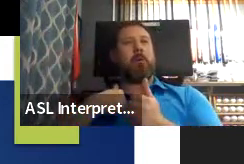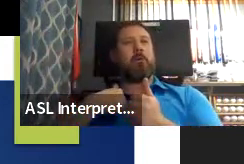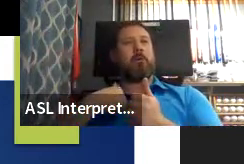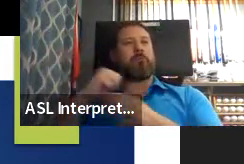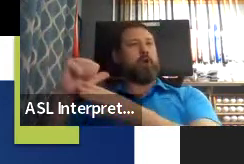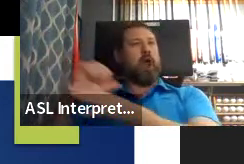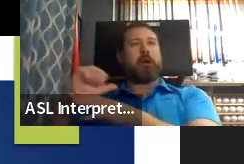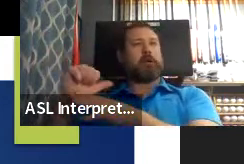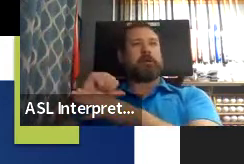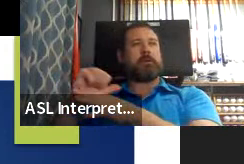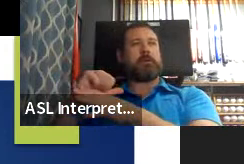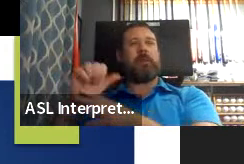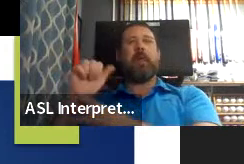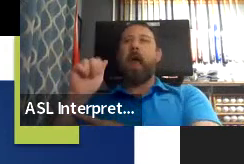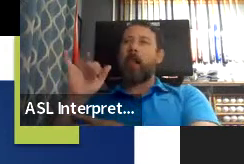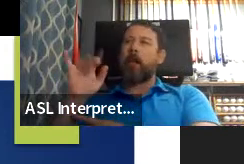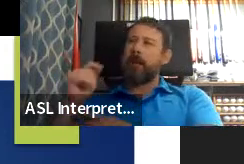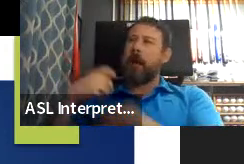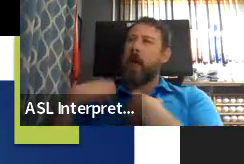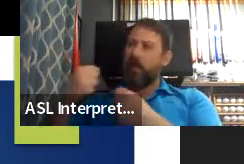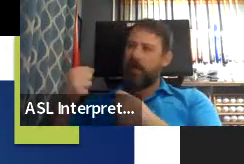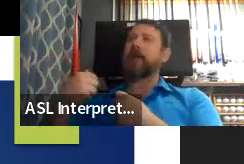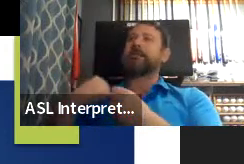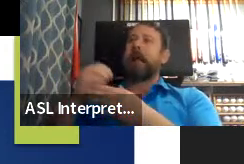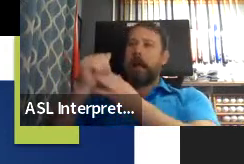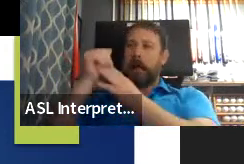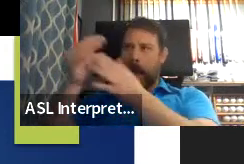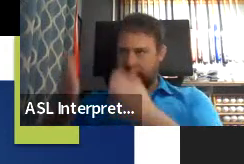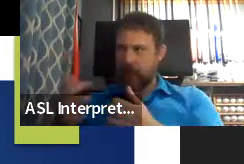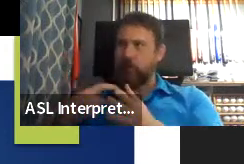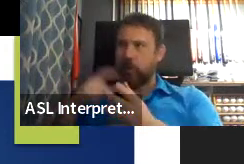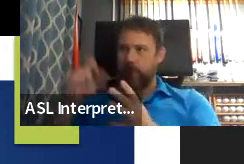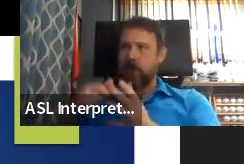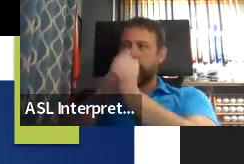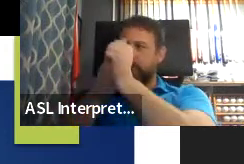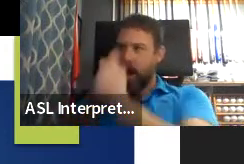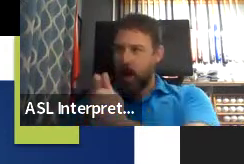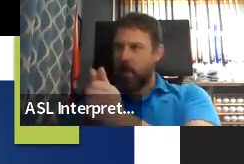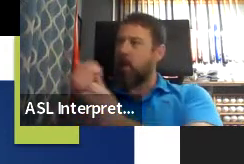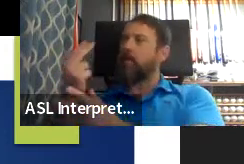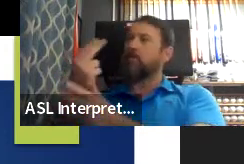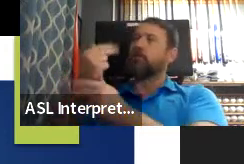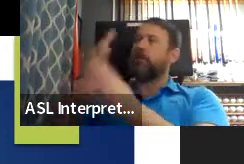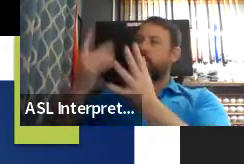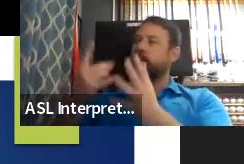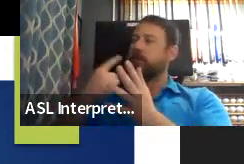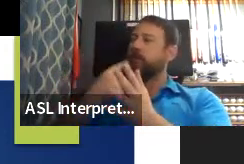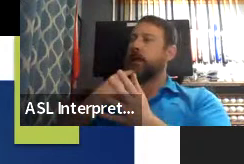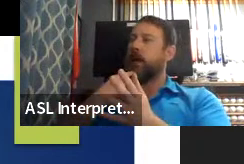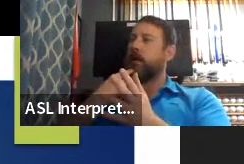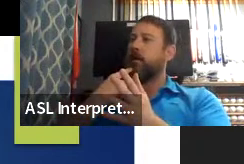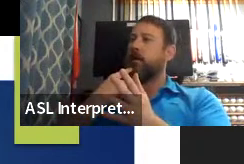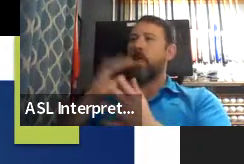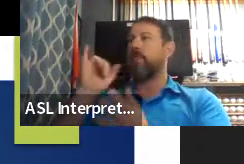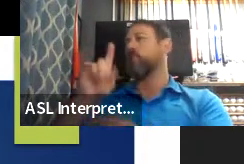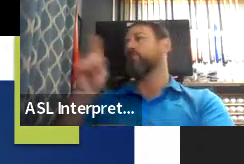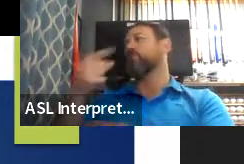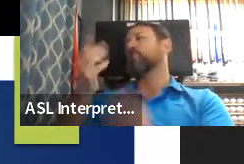Alameda County Public Health Department has guidelines that we have to follow. And the superintendent said, those are